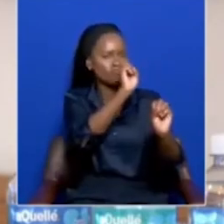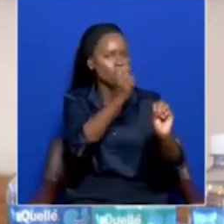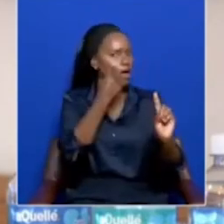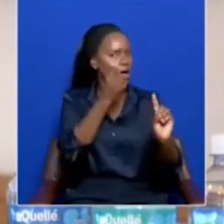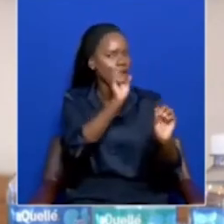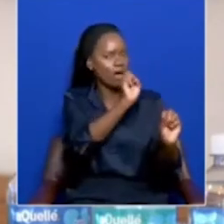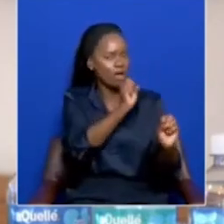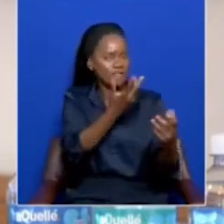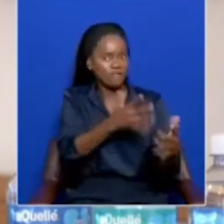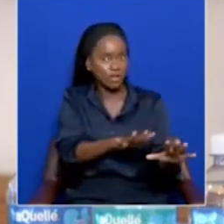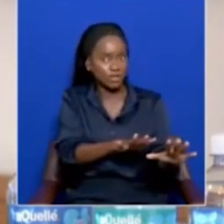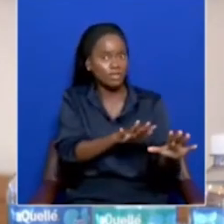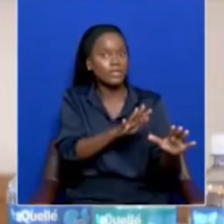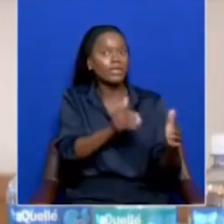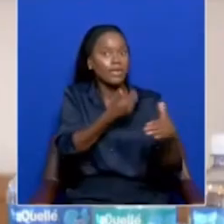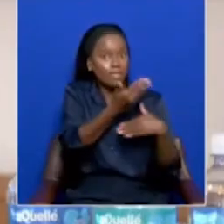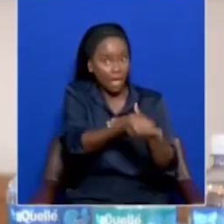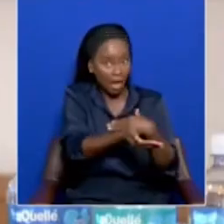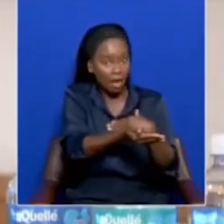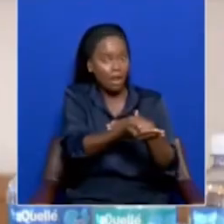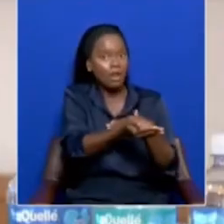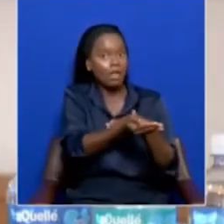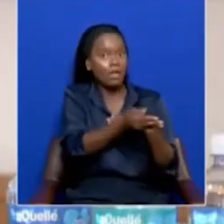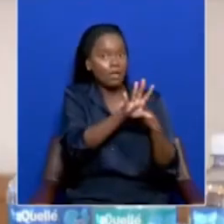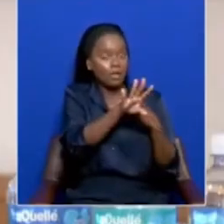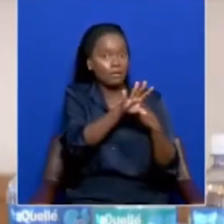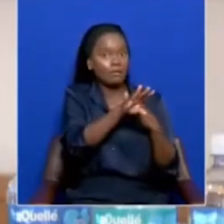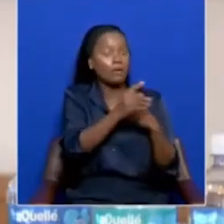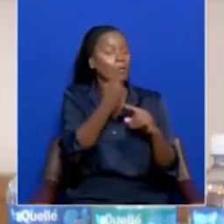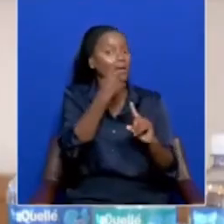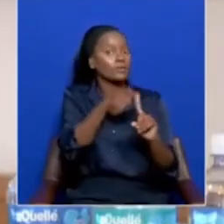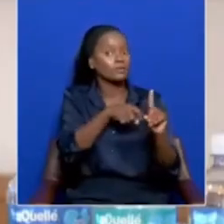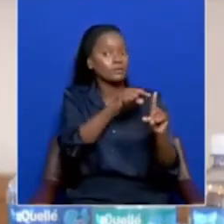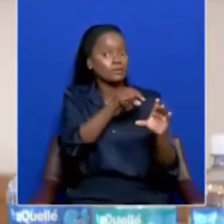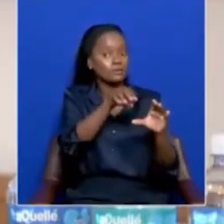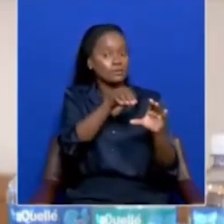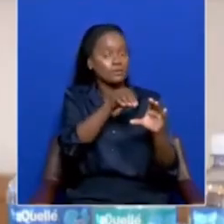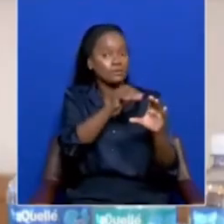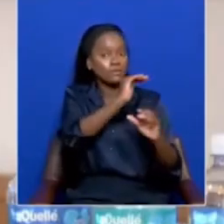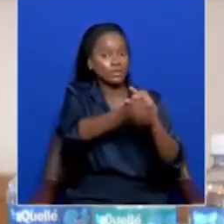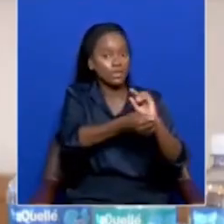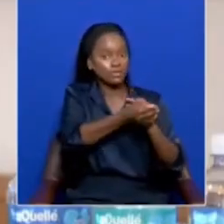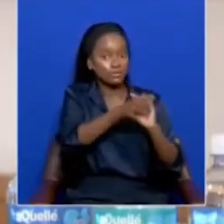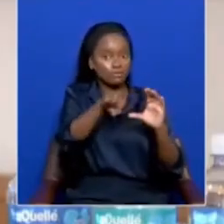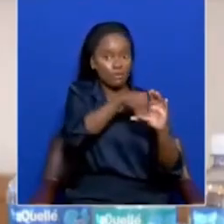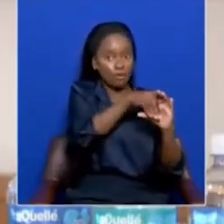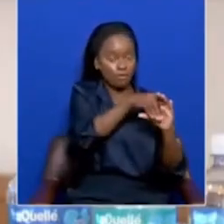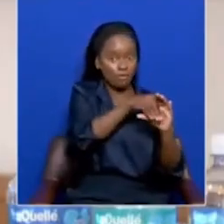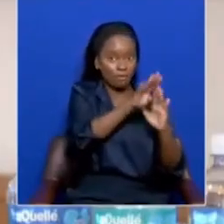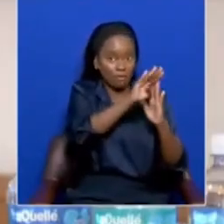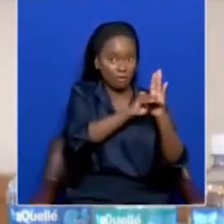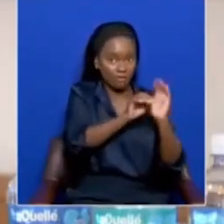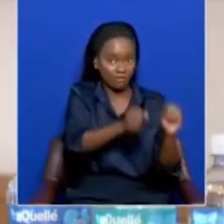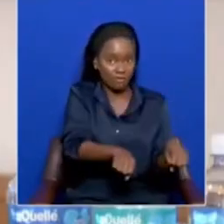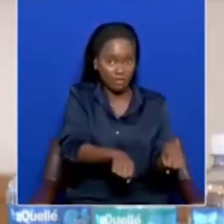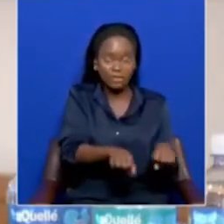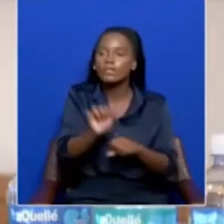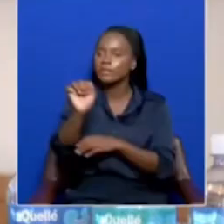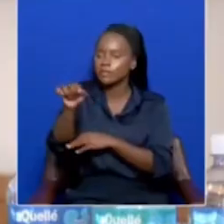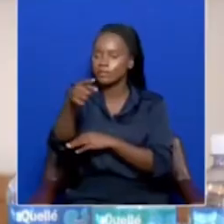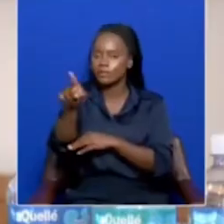That's correct, Chair. Okay, we then move to your paragraph 12, where you say the minister had